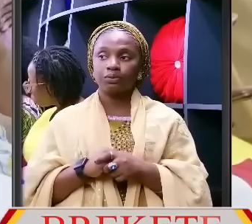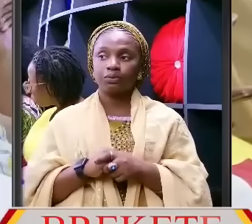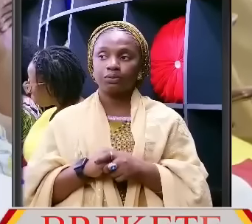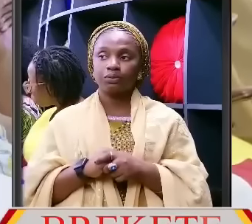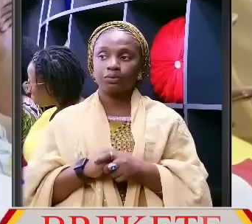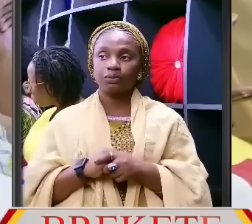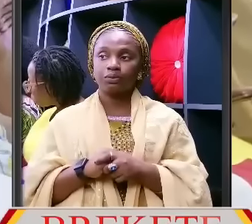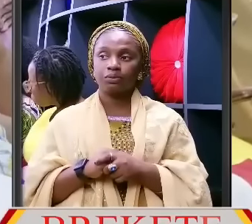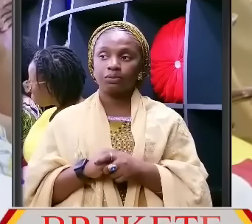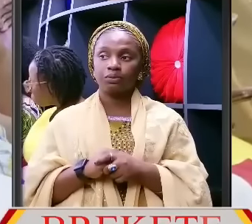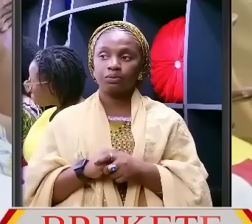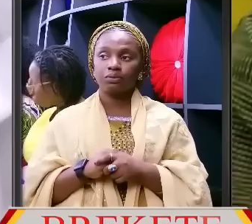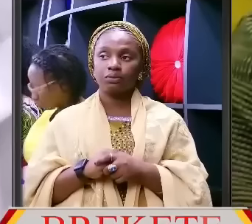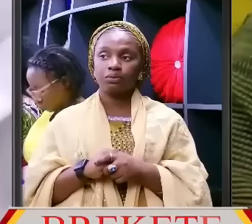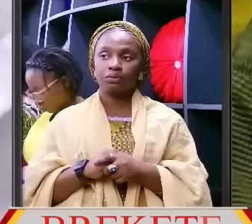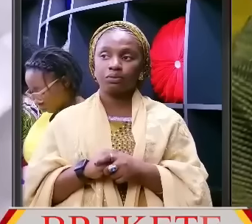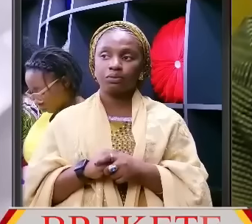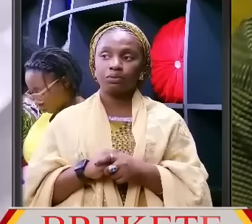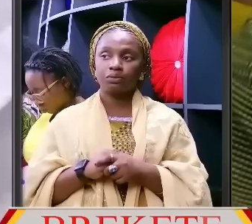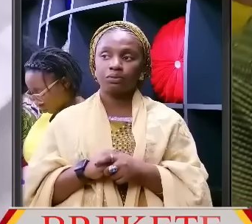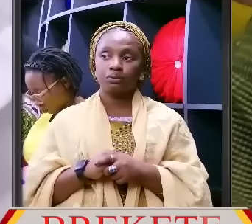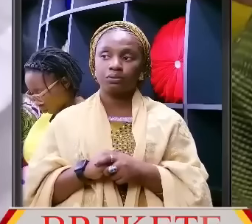Sorry, sir. Over here now, what did she do to the